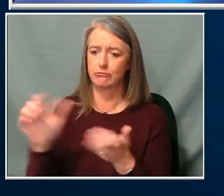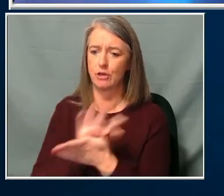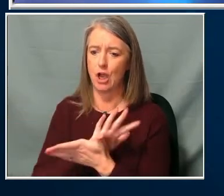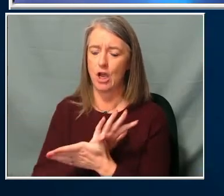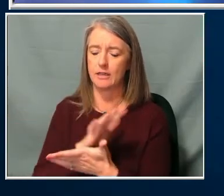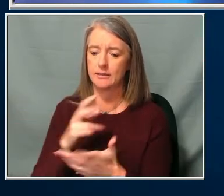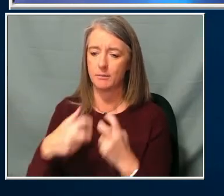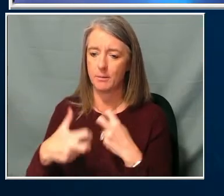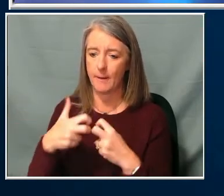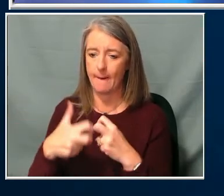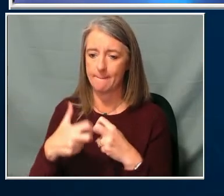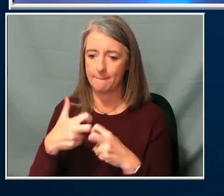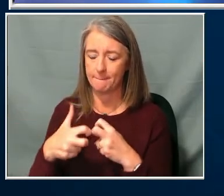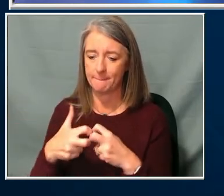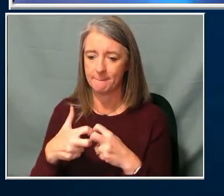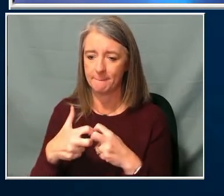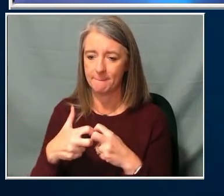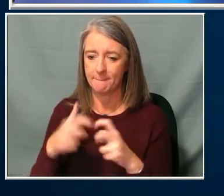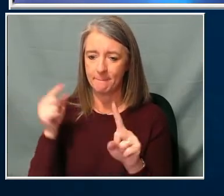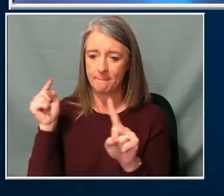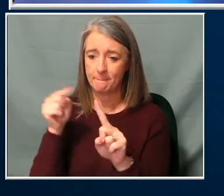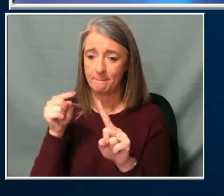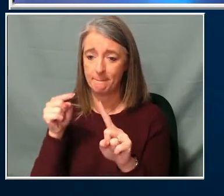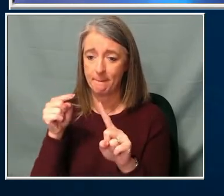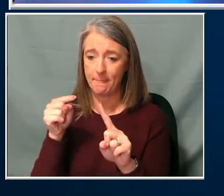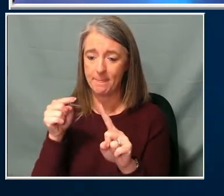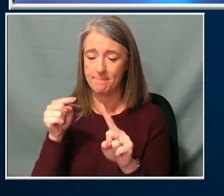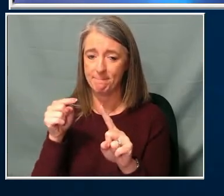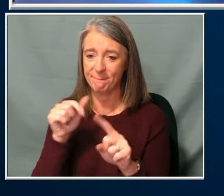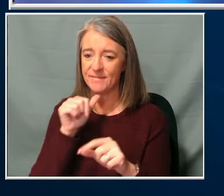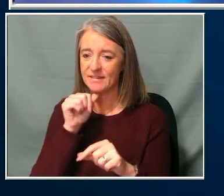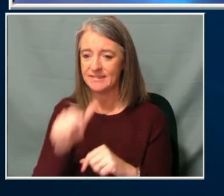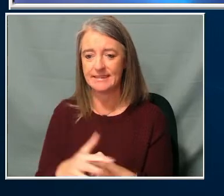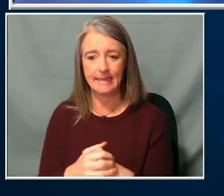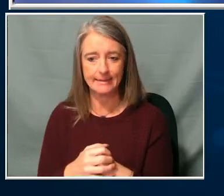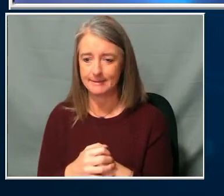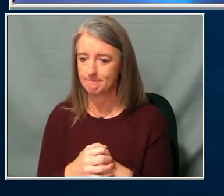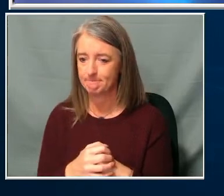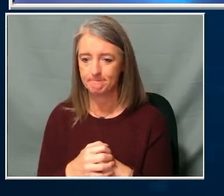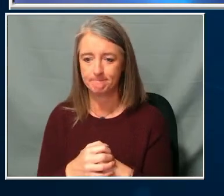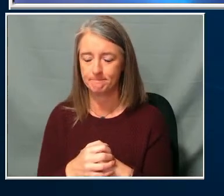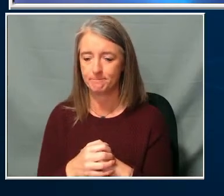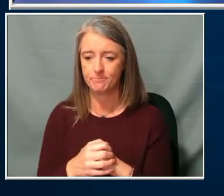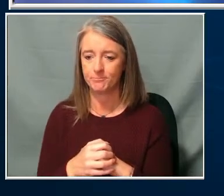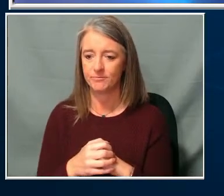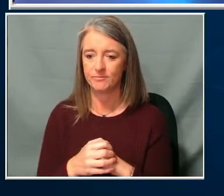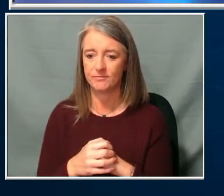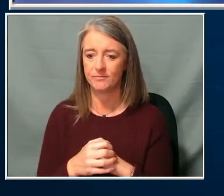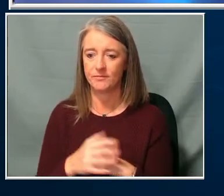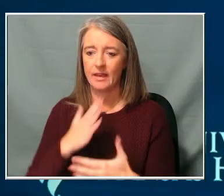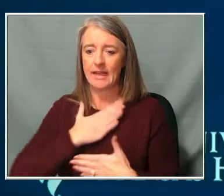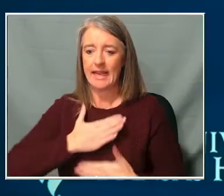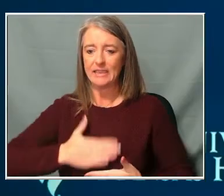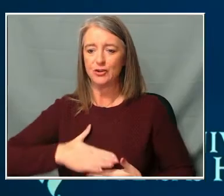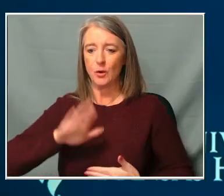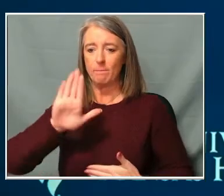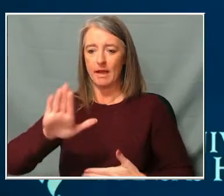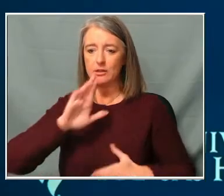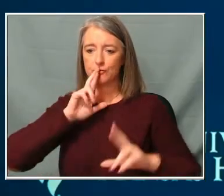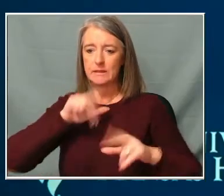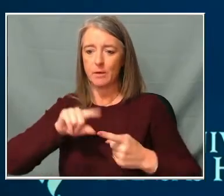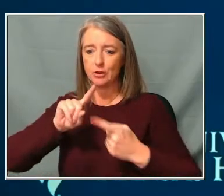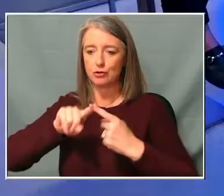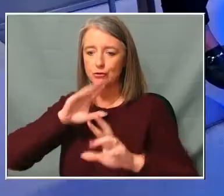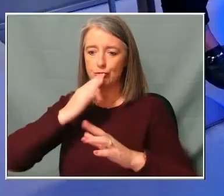sugar, then sugar is the culprit. But you're saying no, it is not. Right. It's the cellular's. It's the body's response to that sugar.